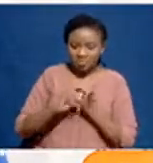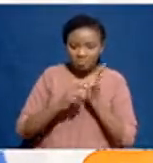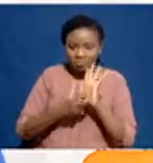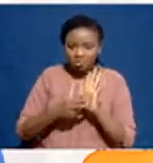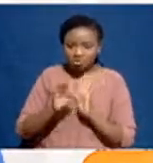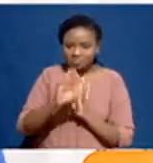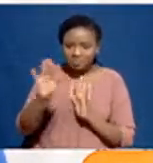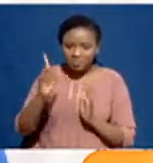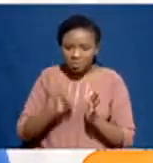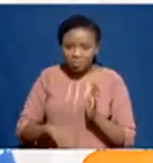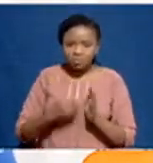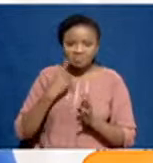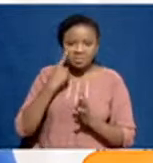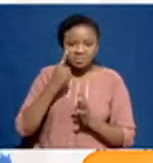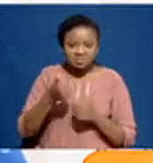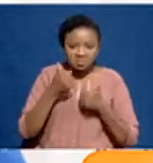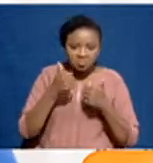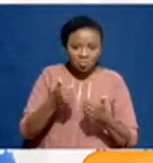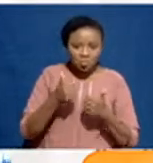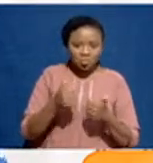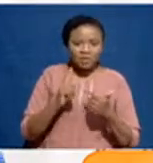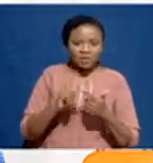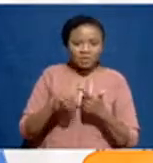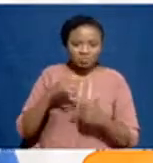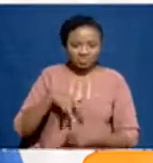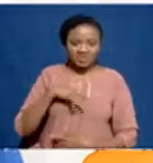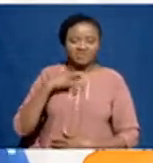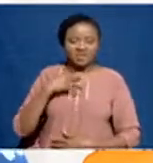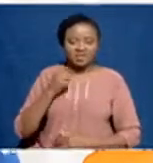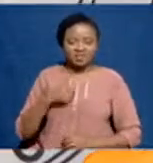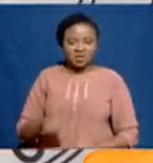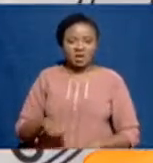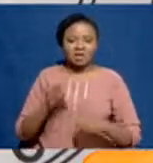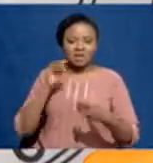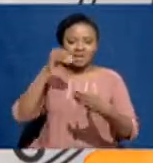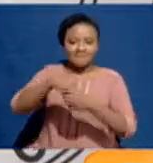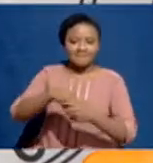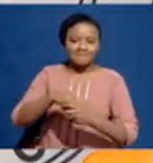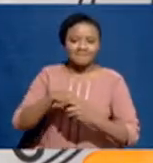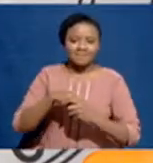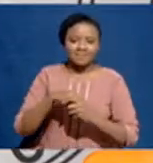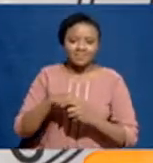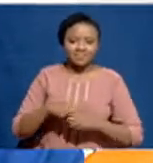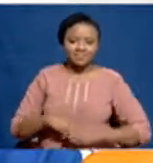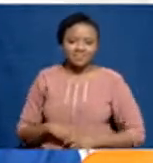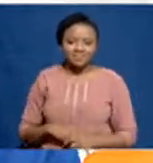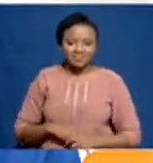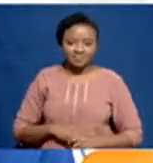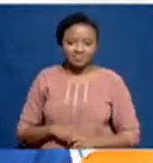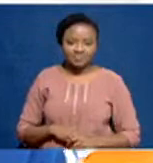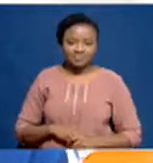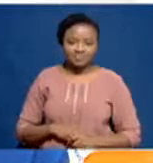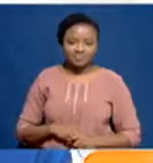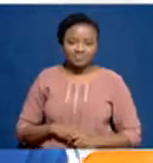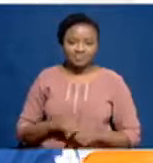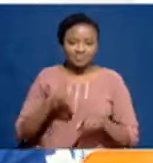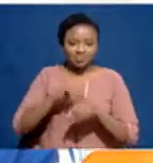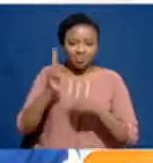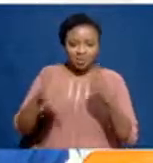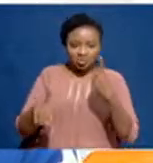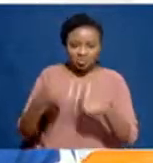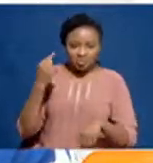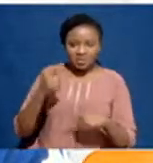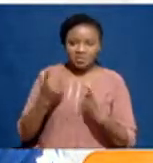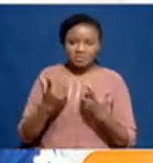project nzuri, nikaona ni project na mimi najisikia ndani, naweza nikakuya, nikatumika ndani. Nikushinda kikombe kimoja mwa